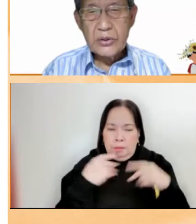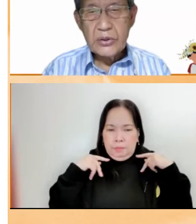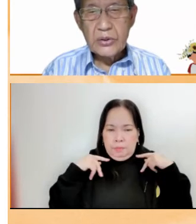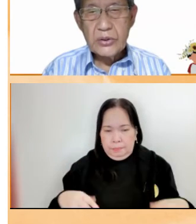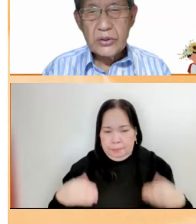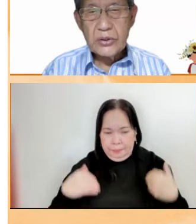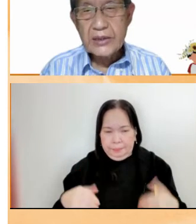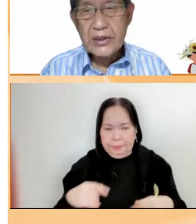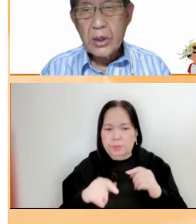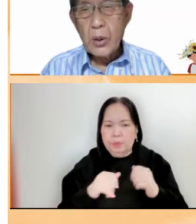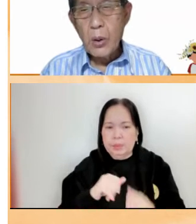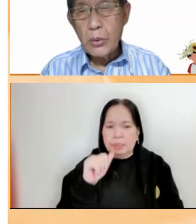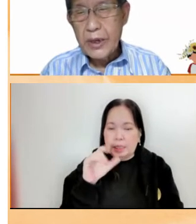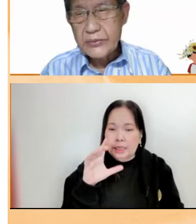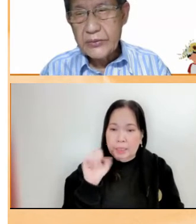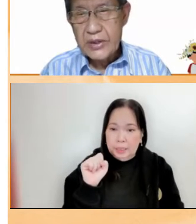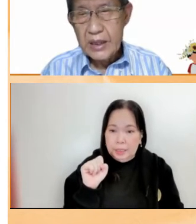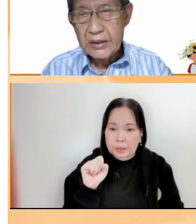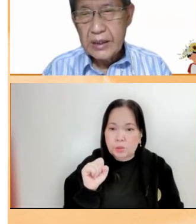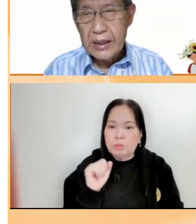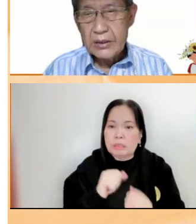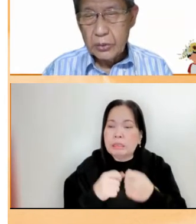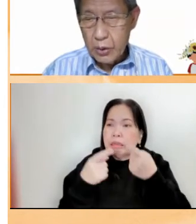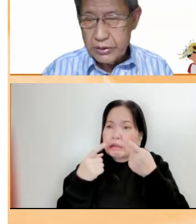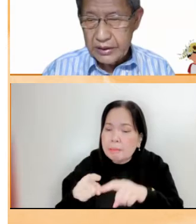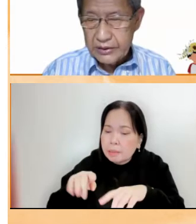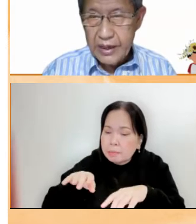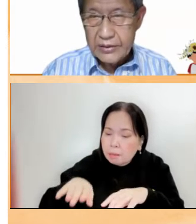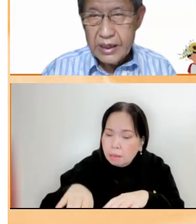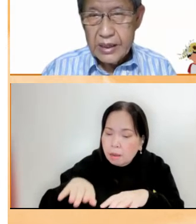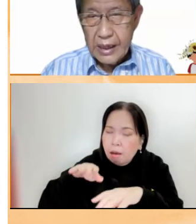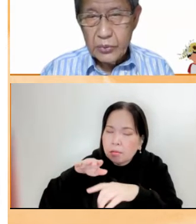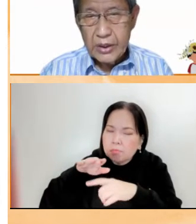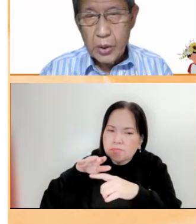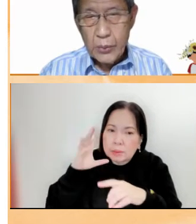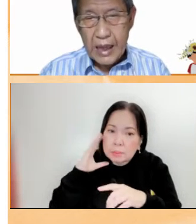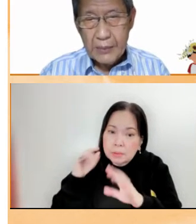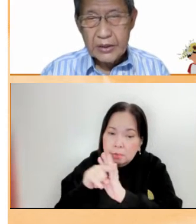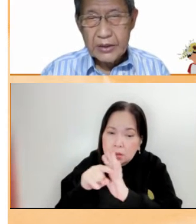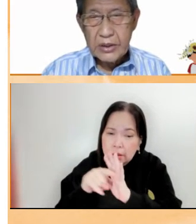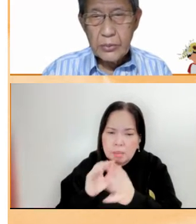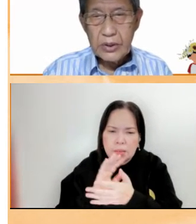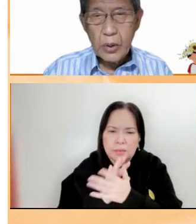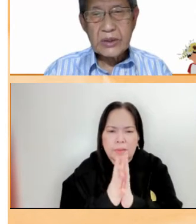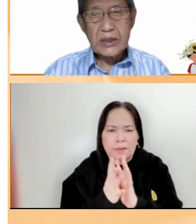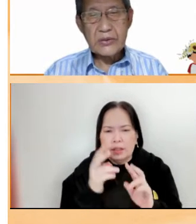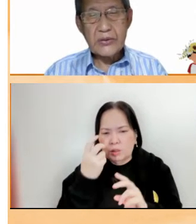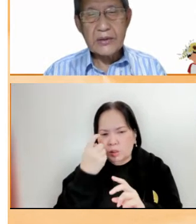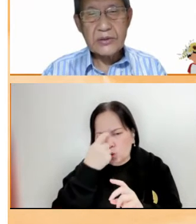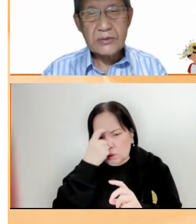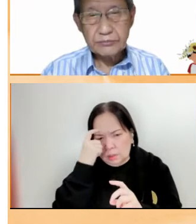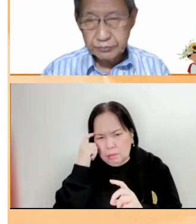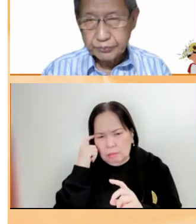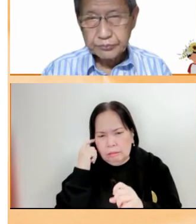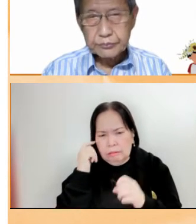childhood experiences, always result in toxic stress. And we know what happens with toxic